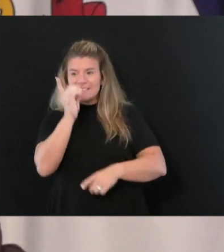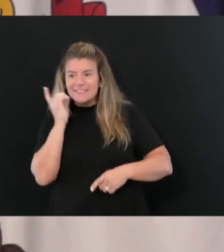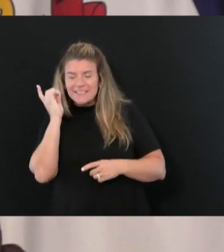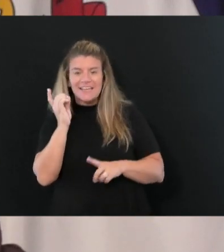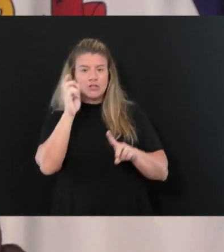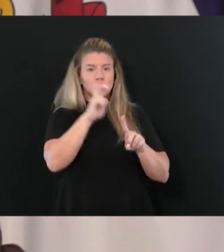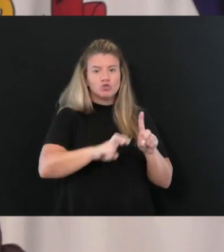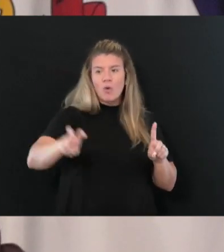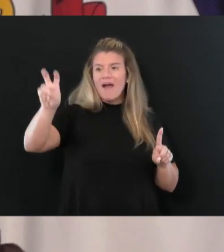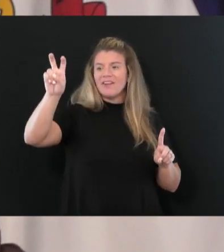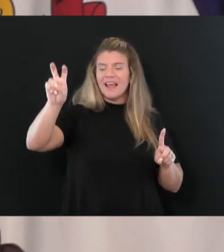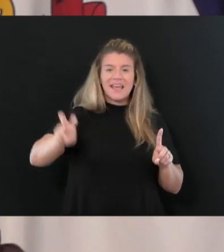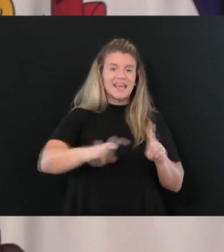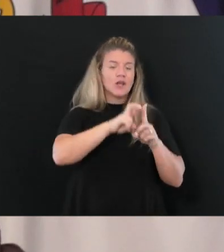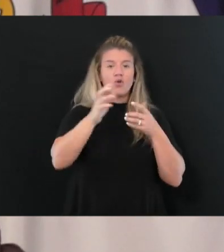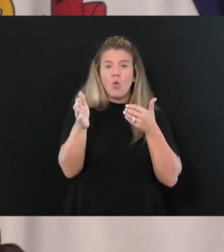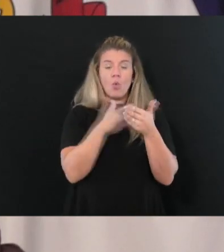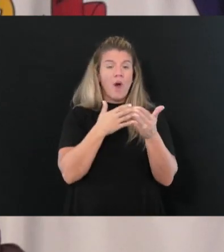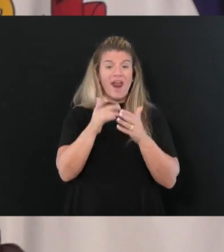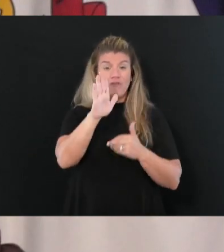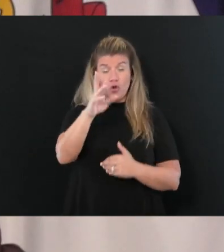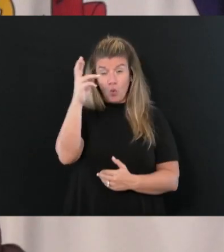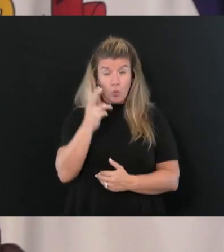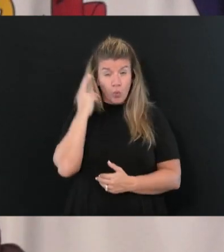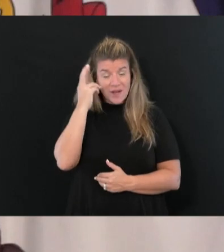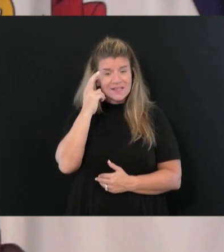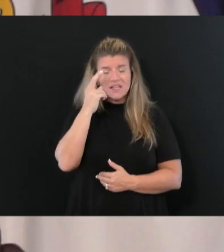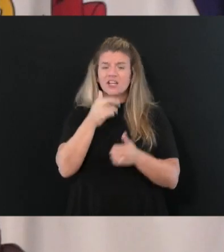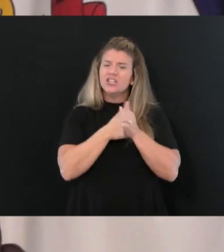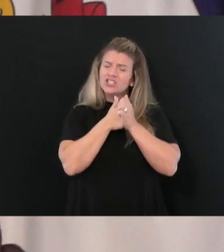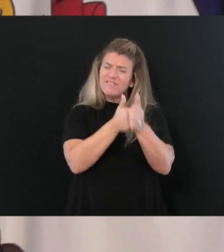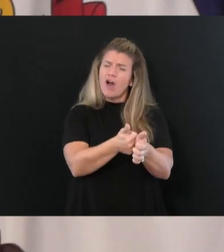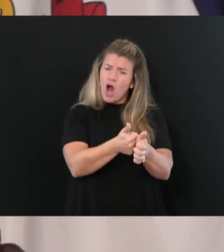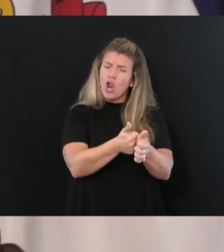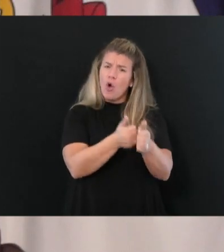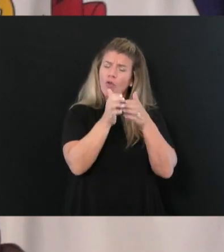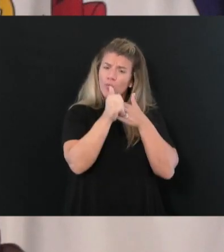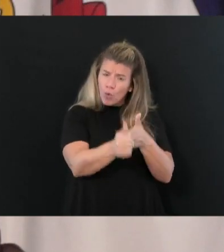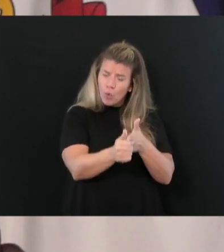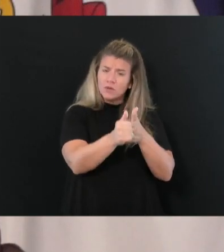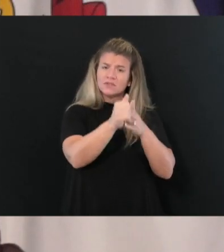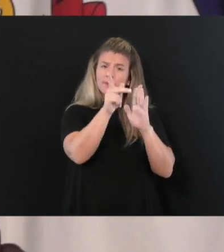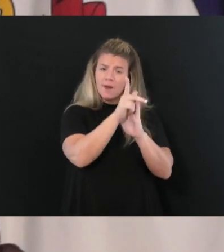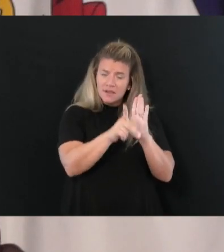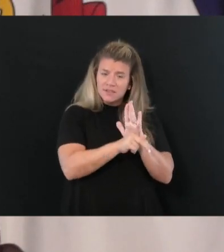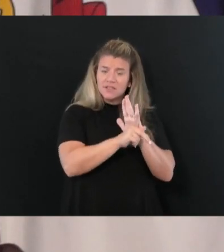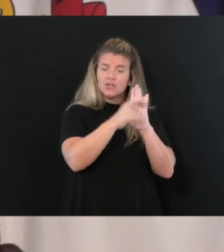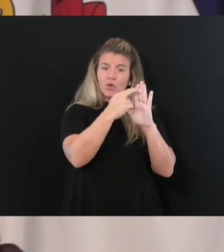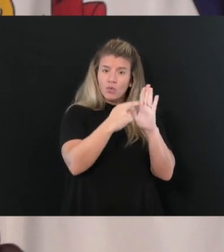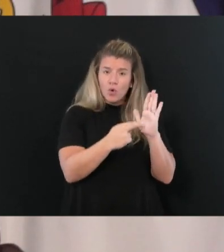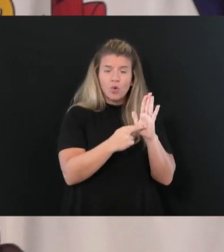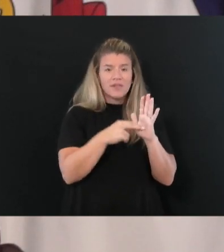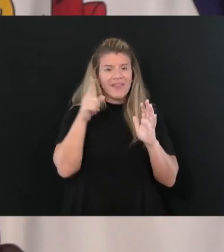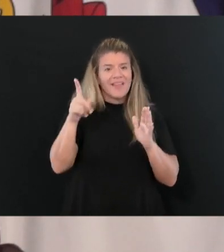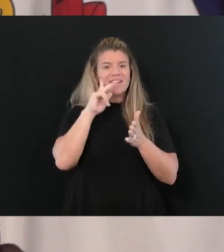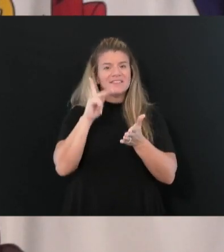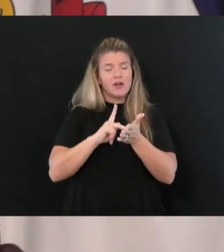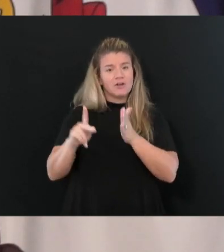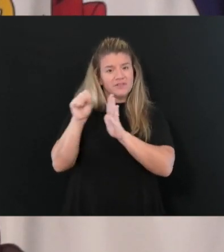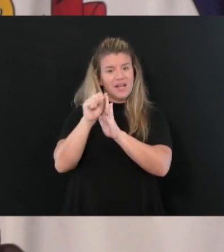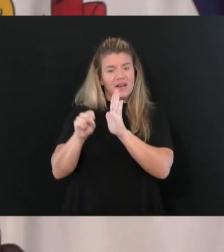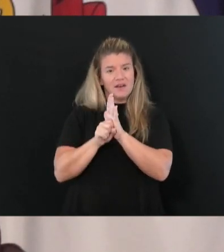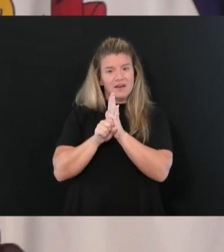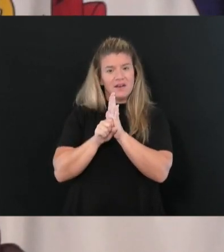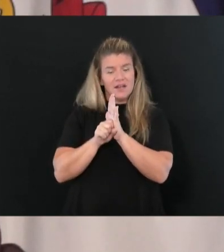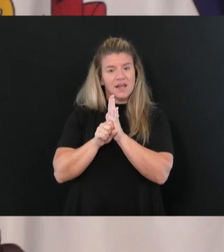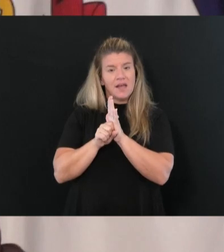traveling or whatever you may have, just follow the guidelines from our Secretary of State,